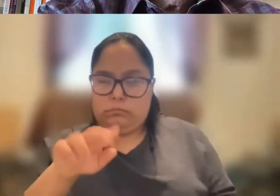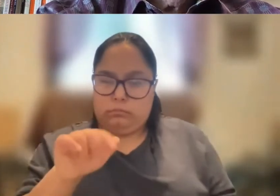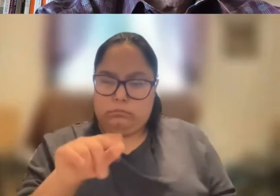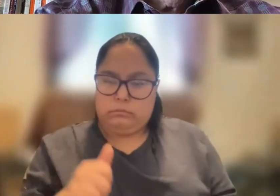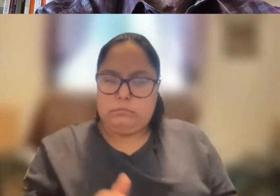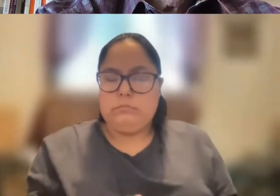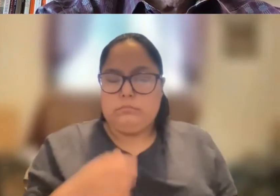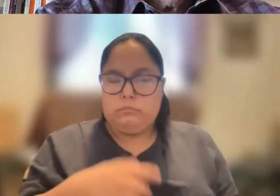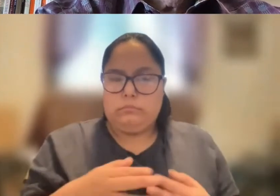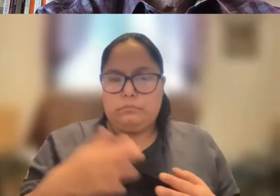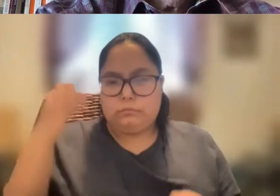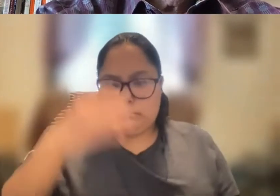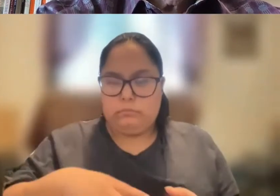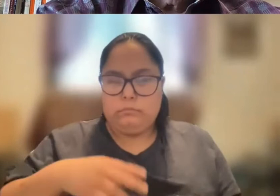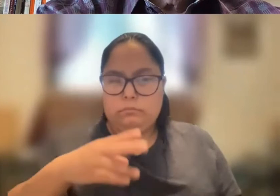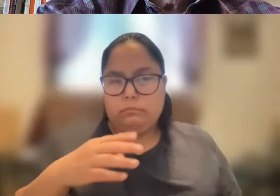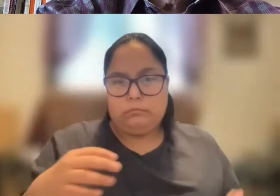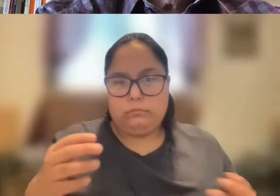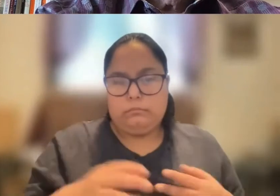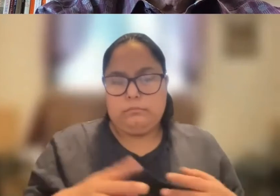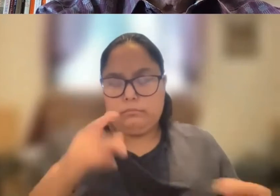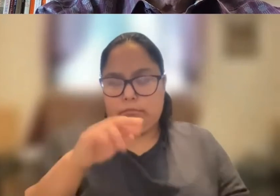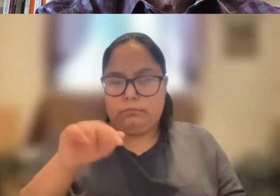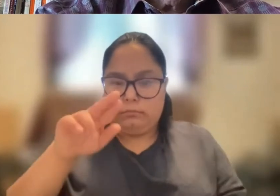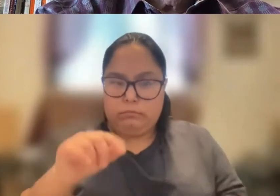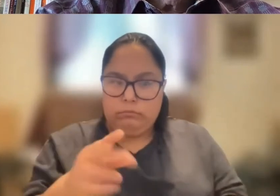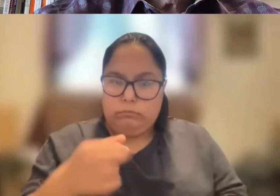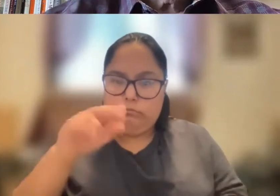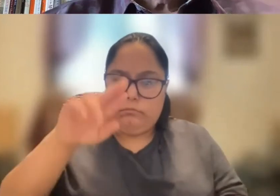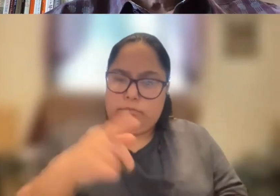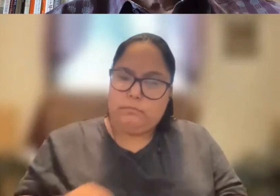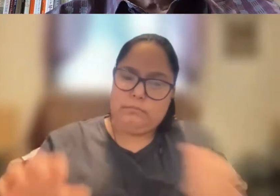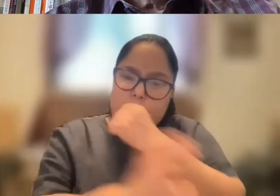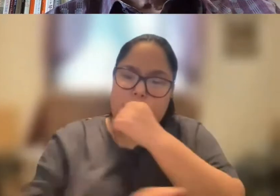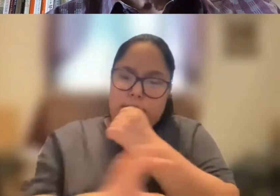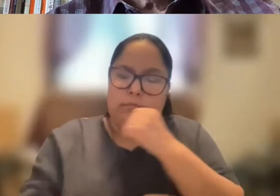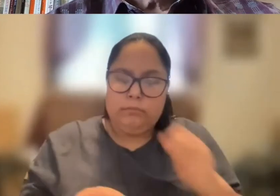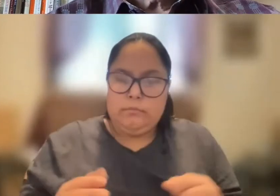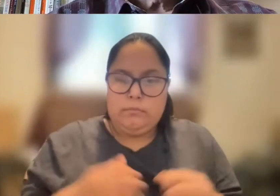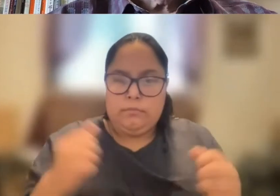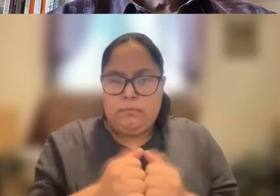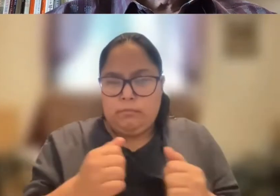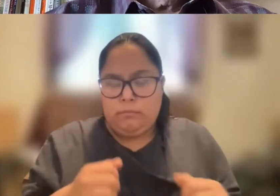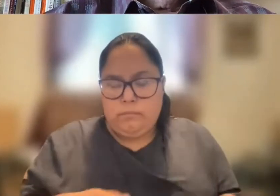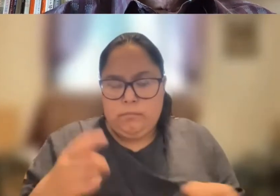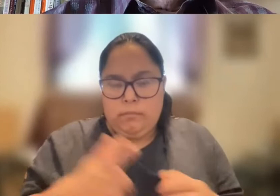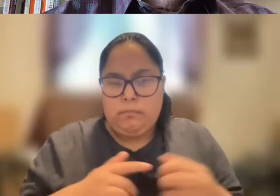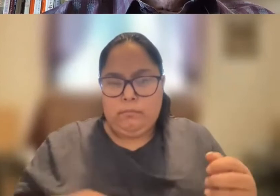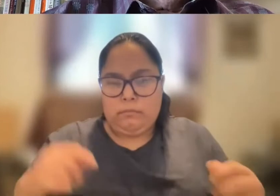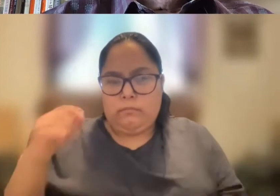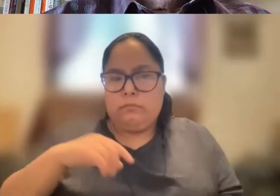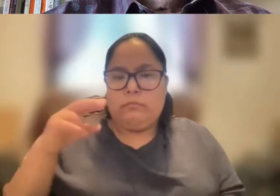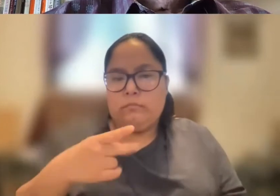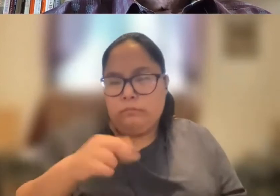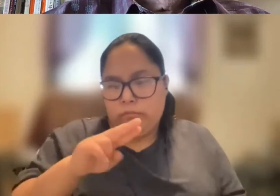they're typical colonialized countries. with still their allegiance to the Queen